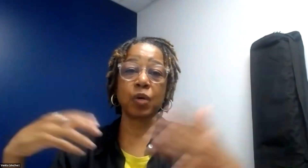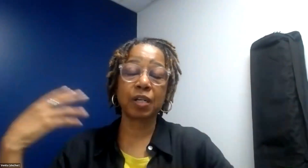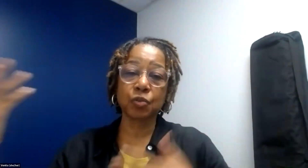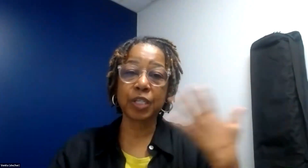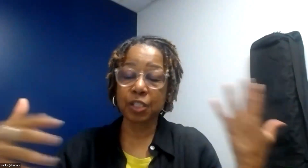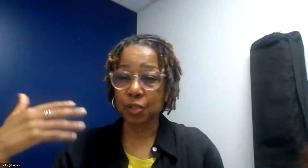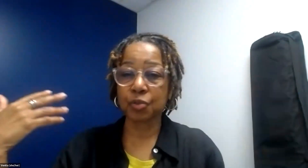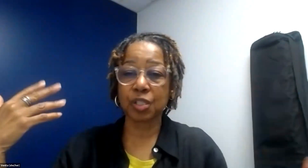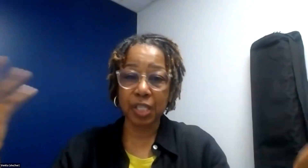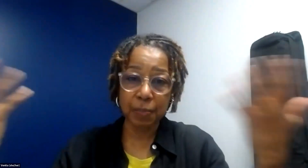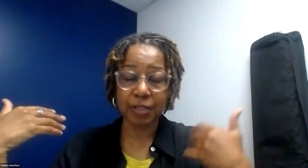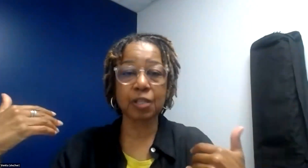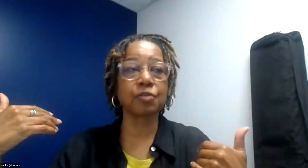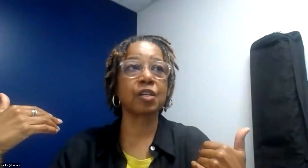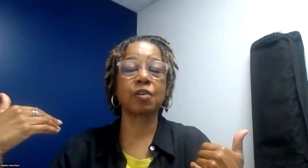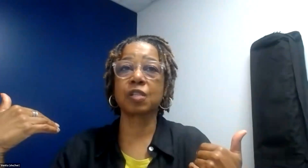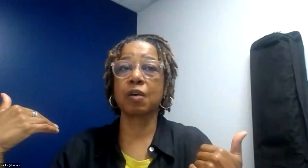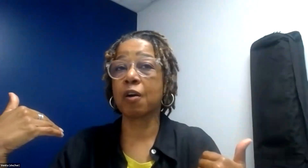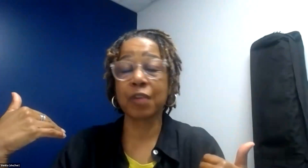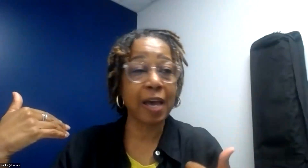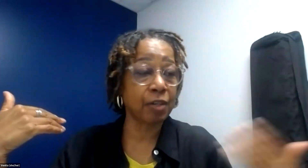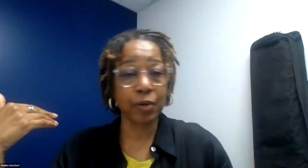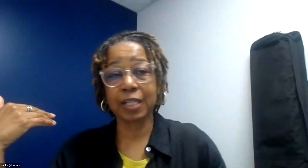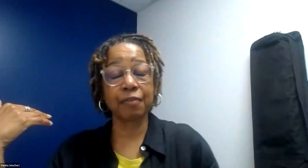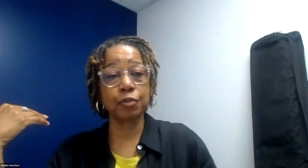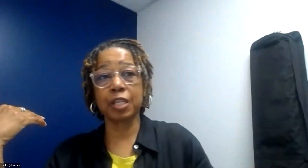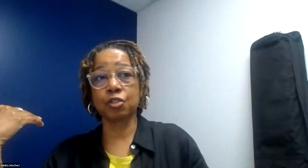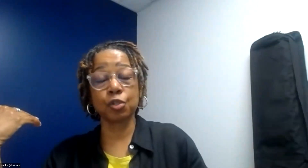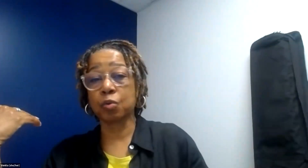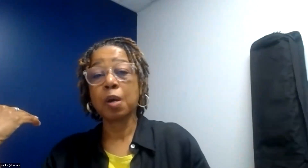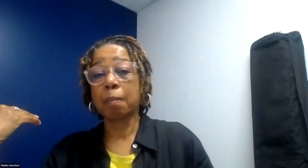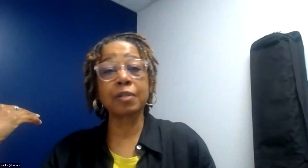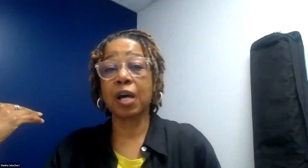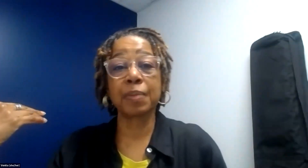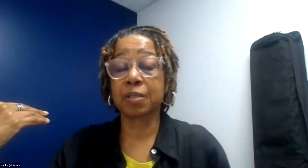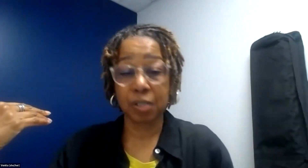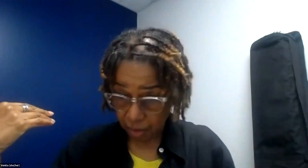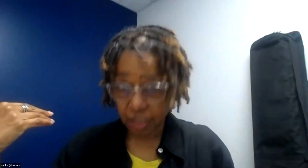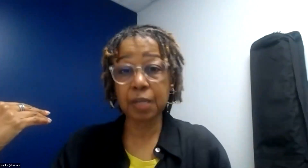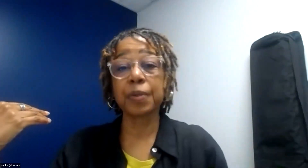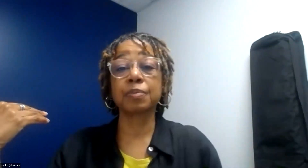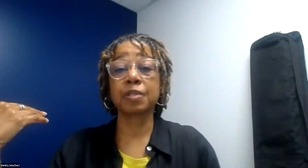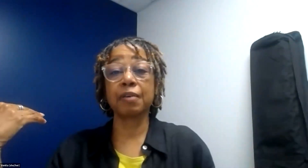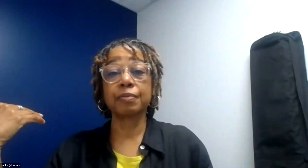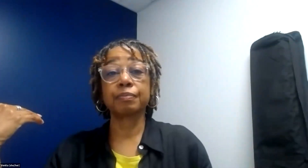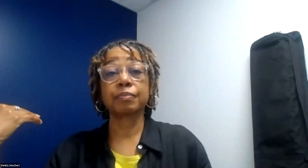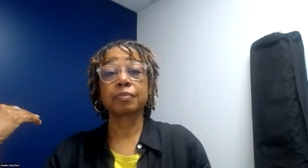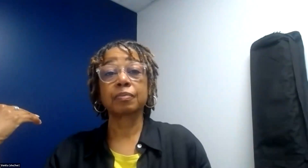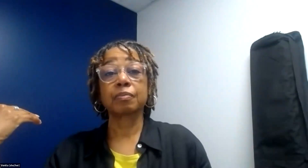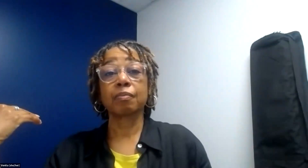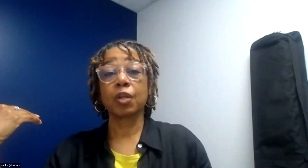lives and what else we can use to keep ourselves and our health. I have a great nephew that's 2. My job is to keep him